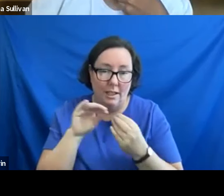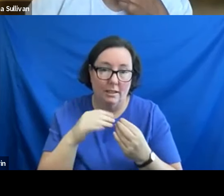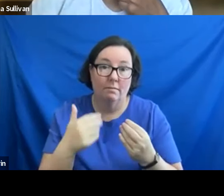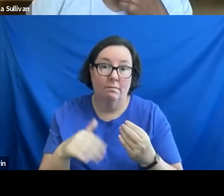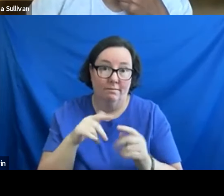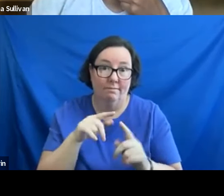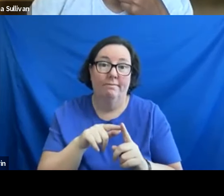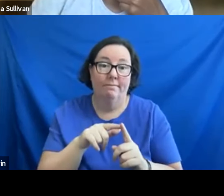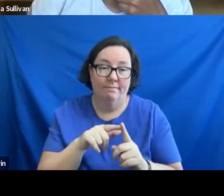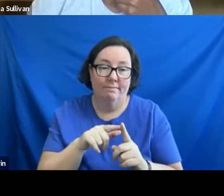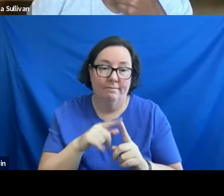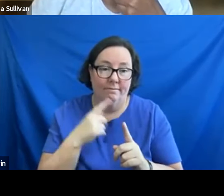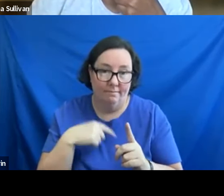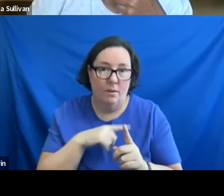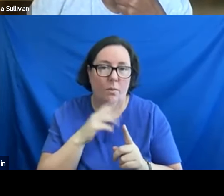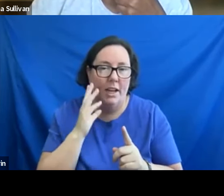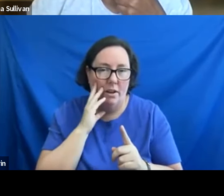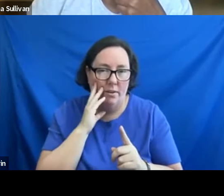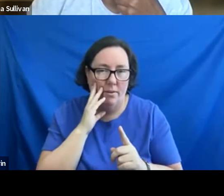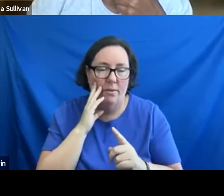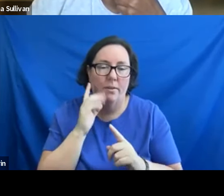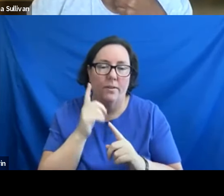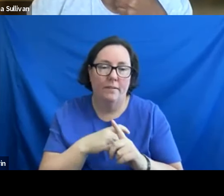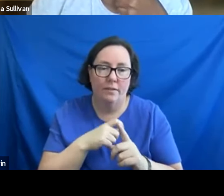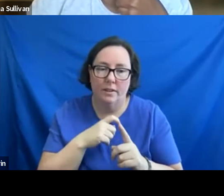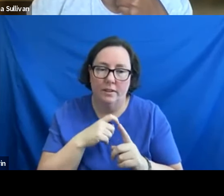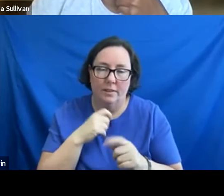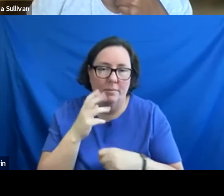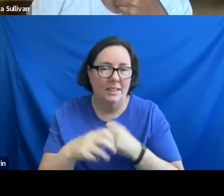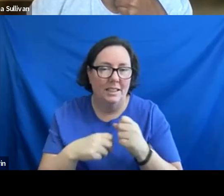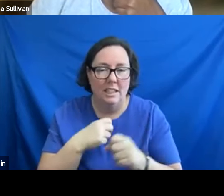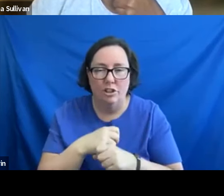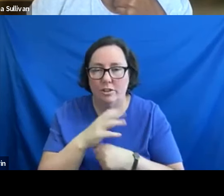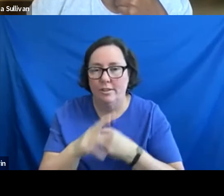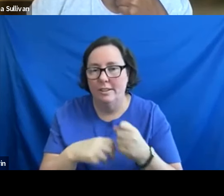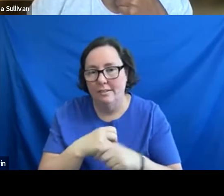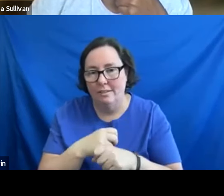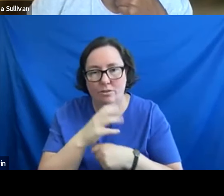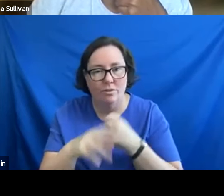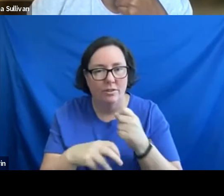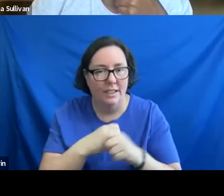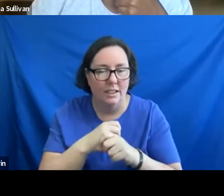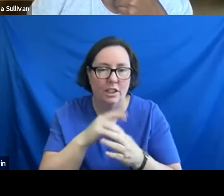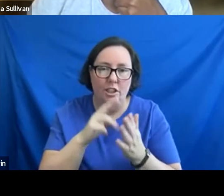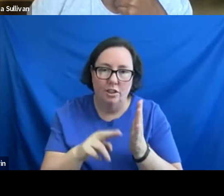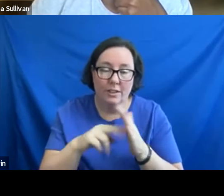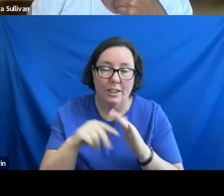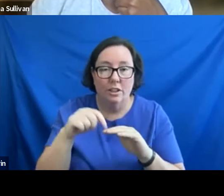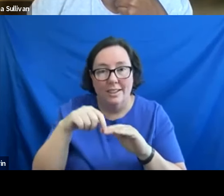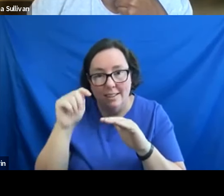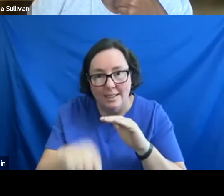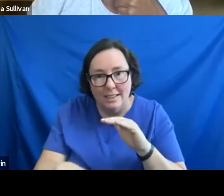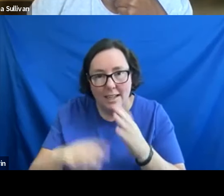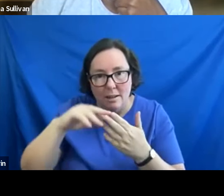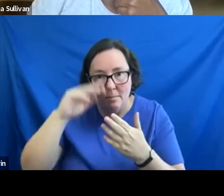And we know from decades of research that deep learning